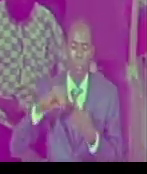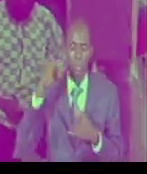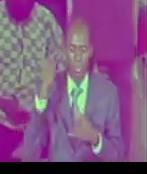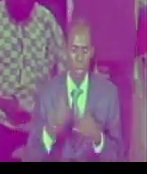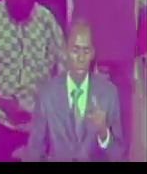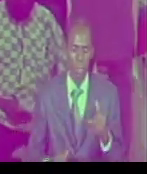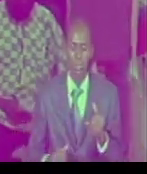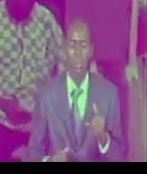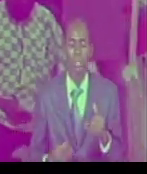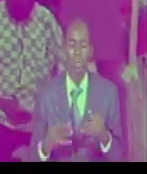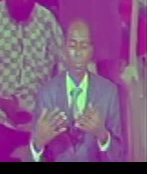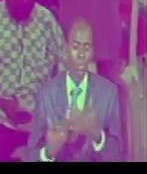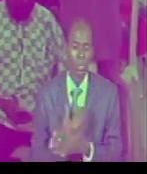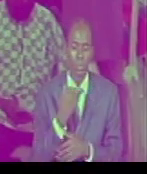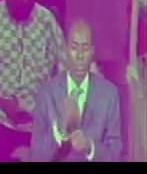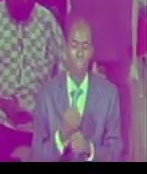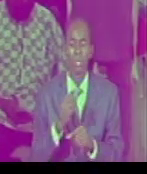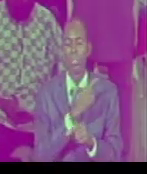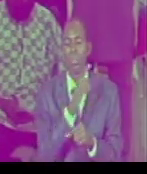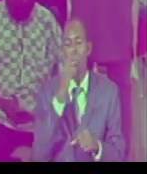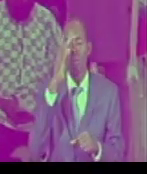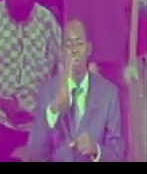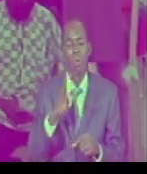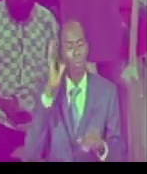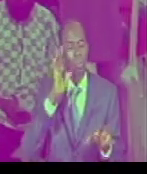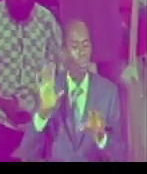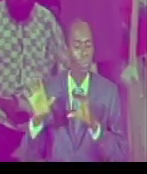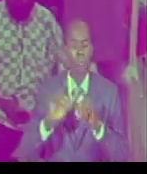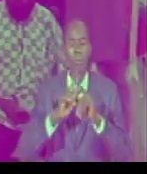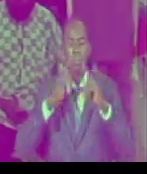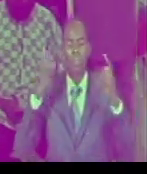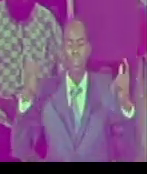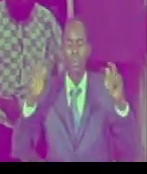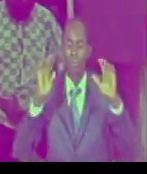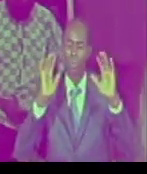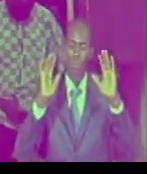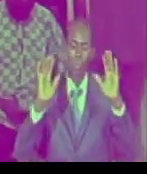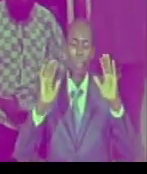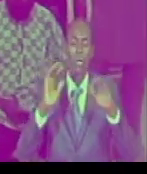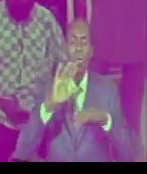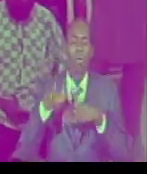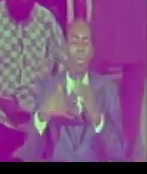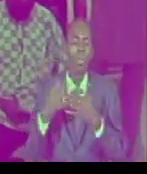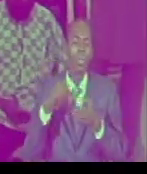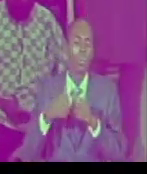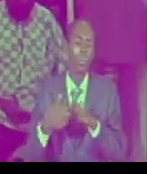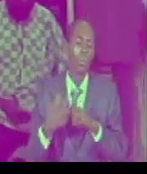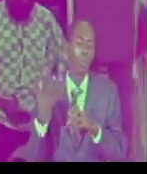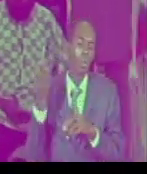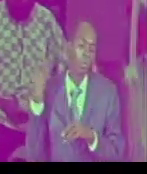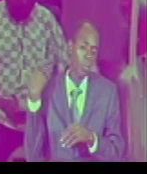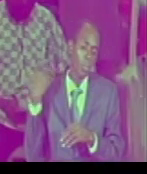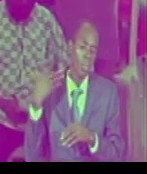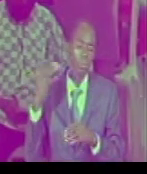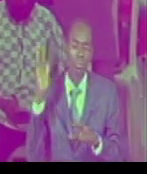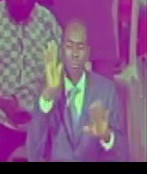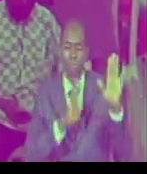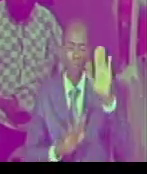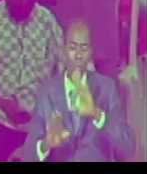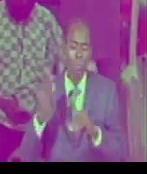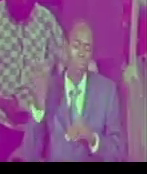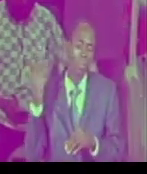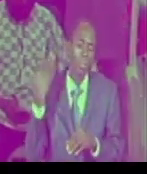work great wonders. All the past troubles, traumas, insecurity, and all the